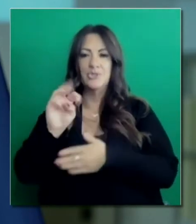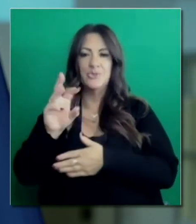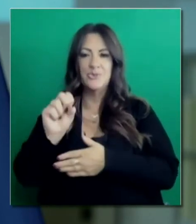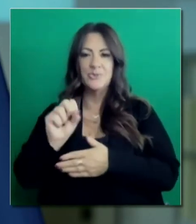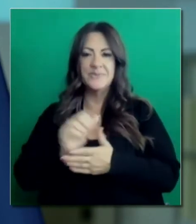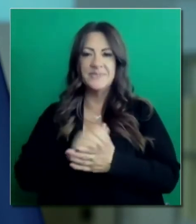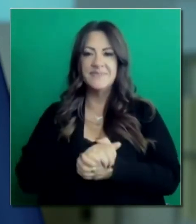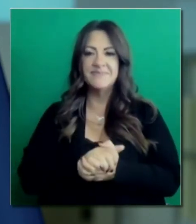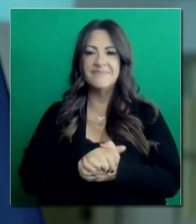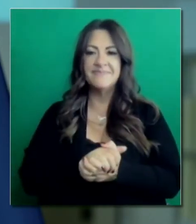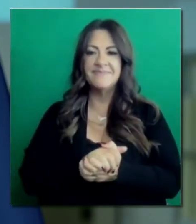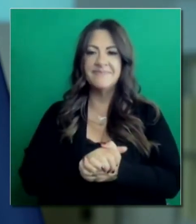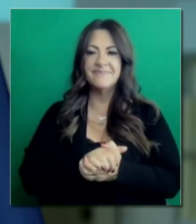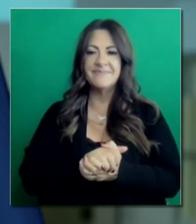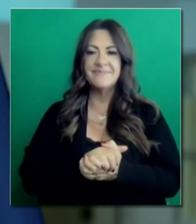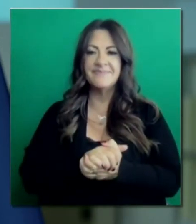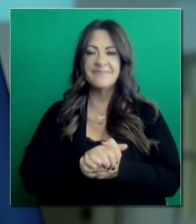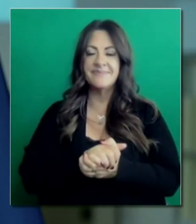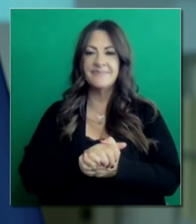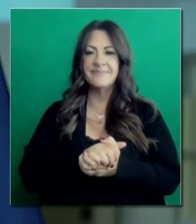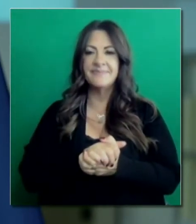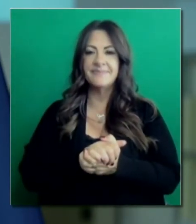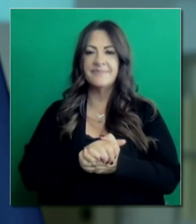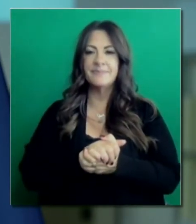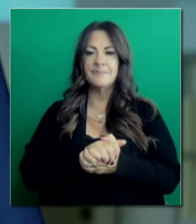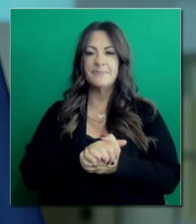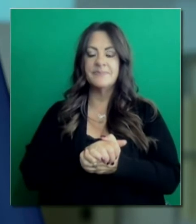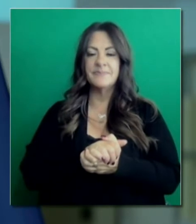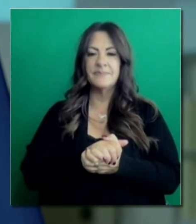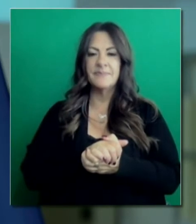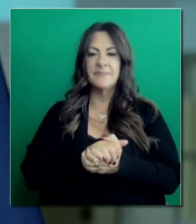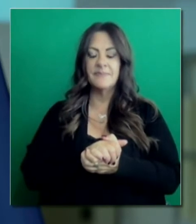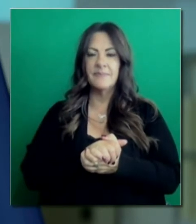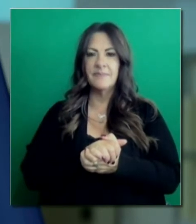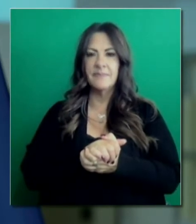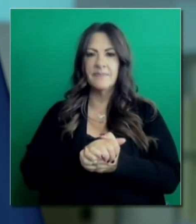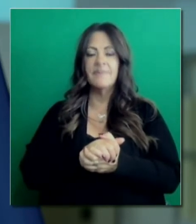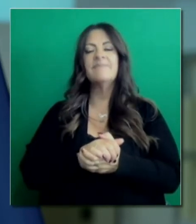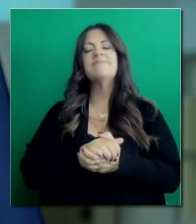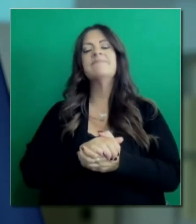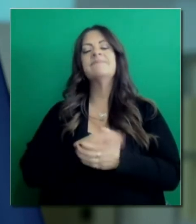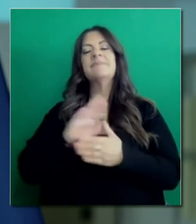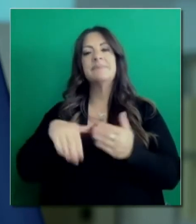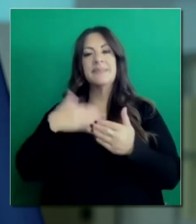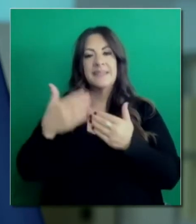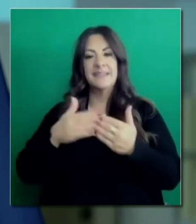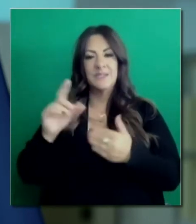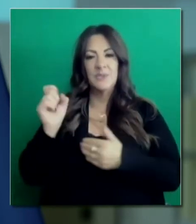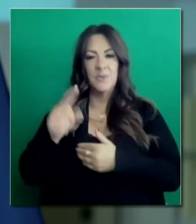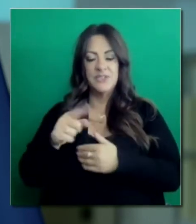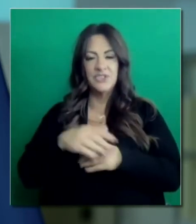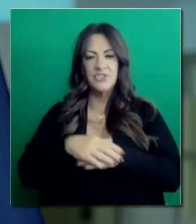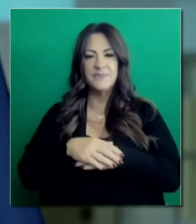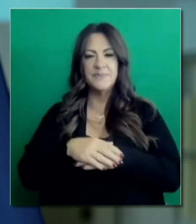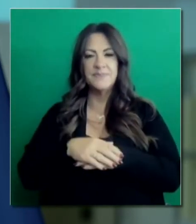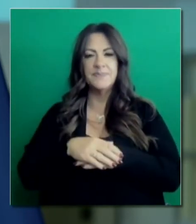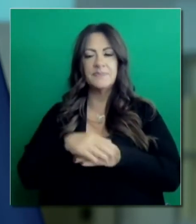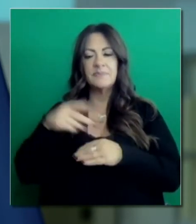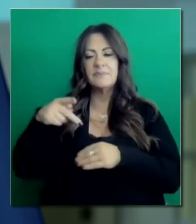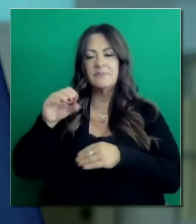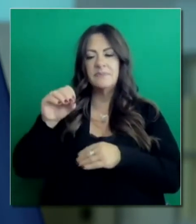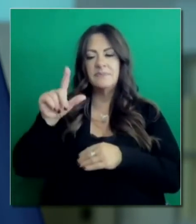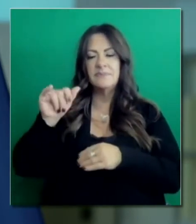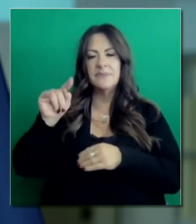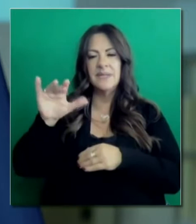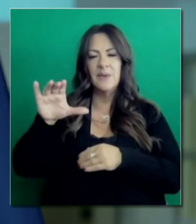Jeremy White, Politico. Hey, Governor. Thanks for taking our questions today. We have heard a lot of frustration from elected